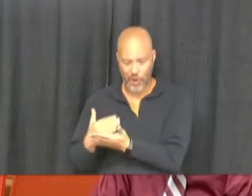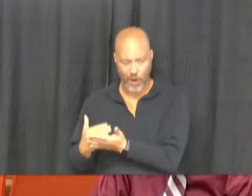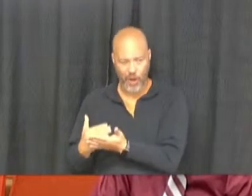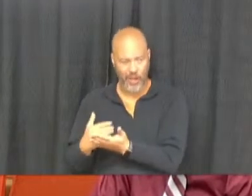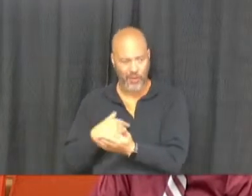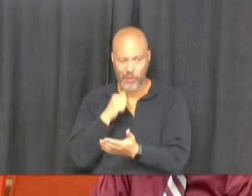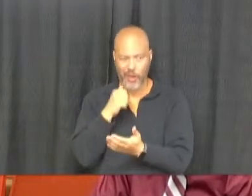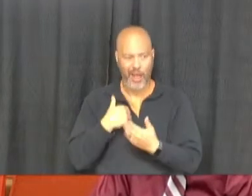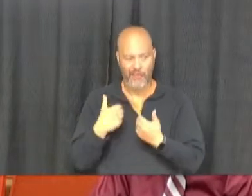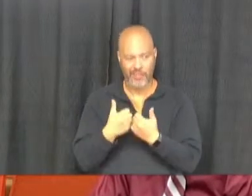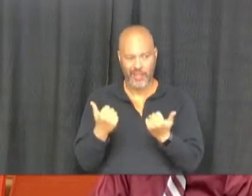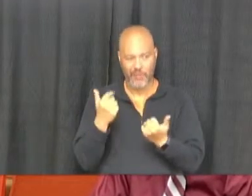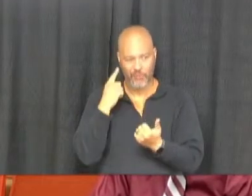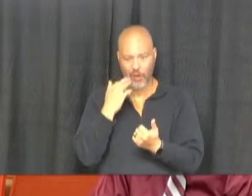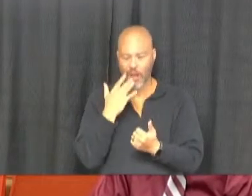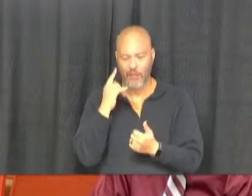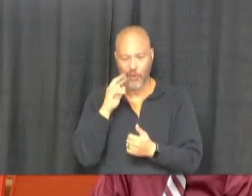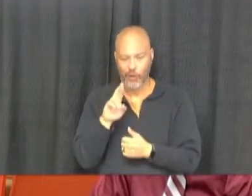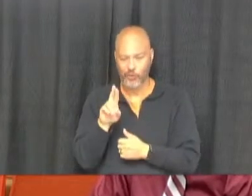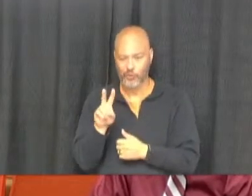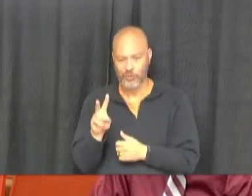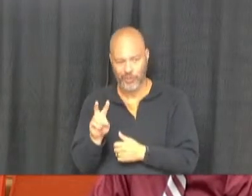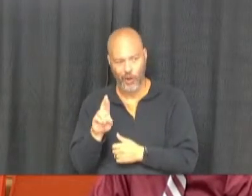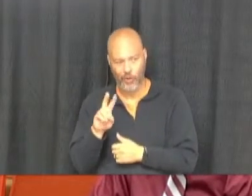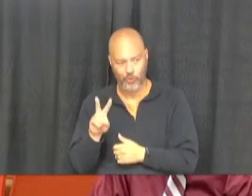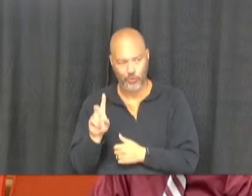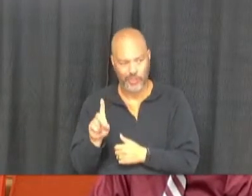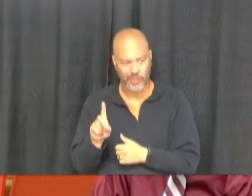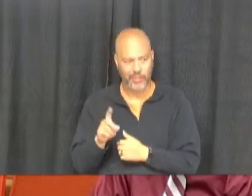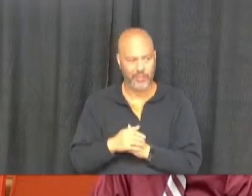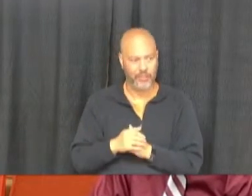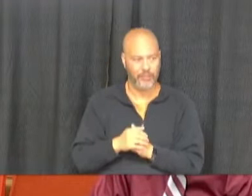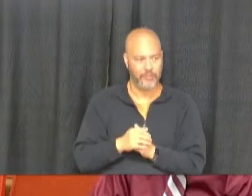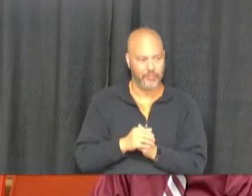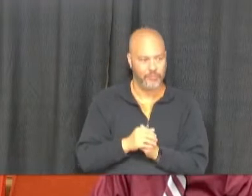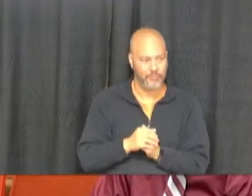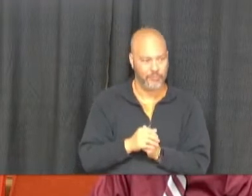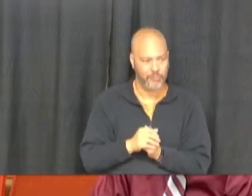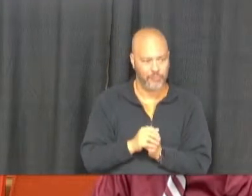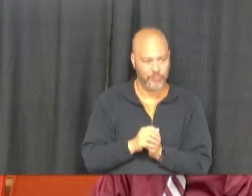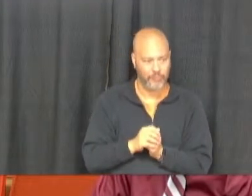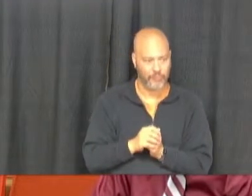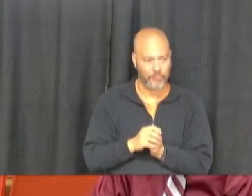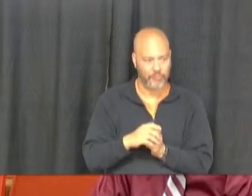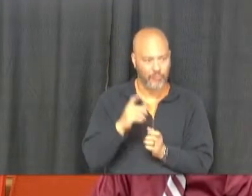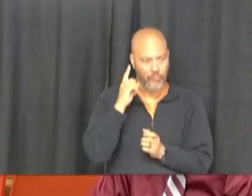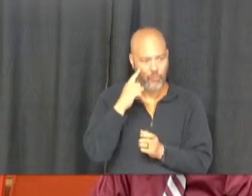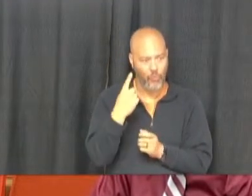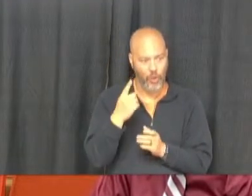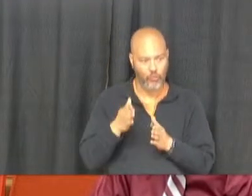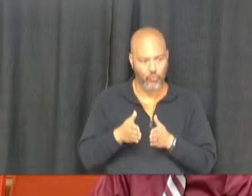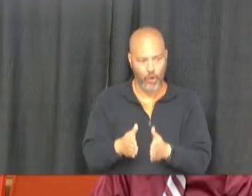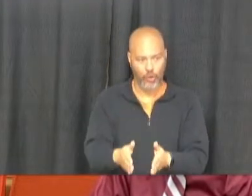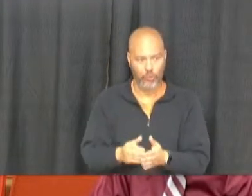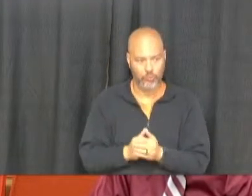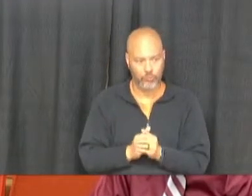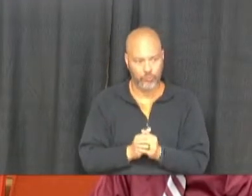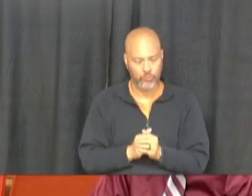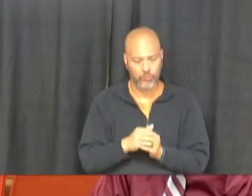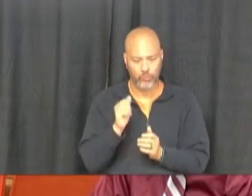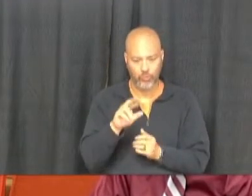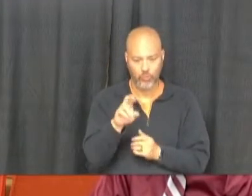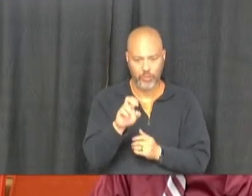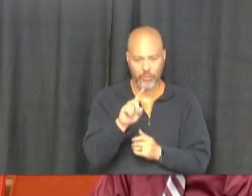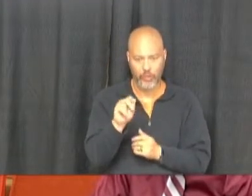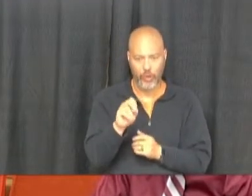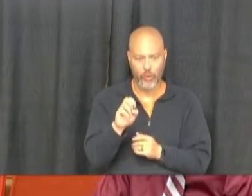don't have a separate color for R2D, but it just a long strip of R2D is on the eastern side for one road that was rezoned at the